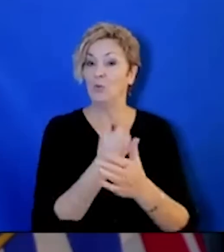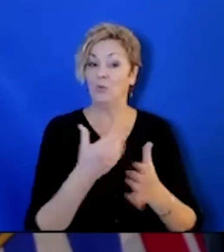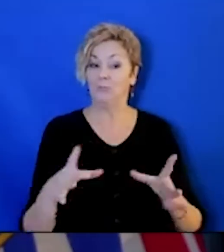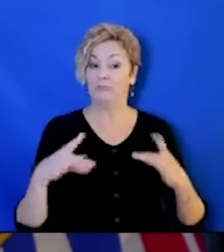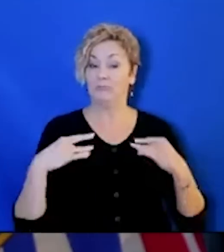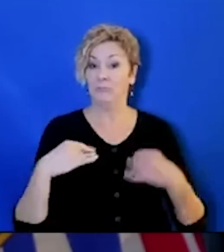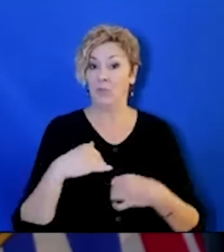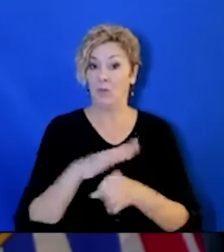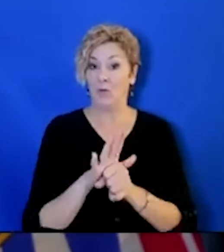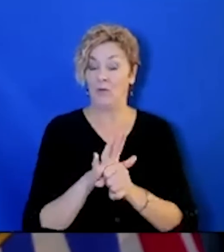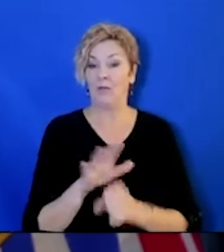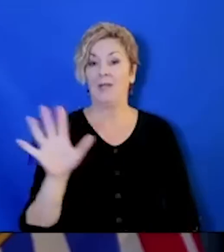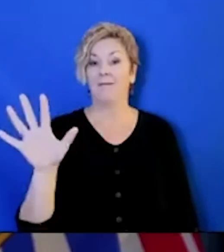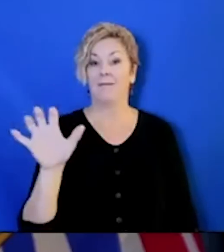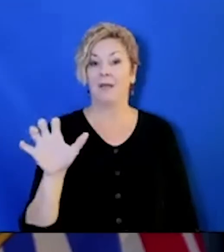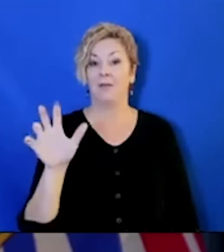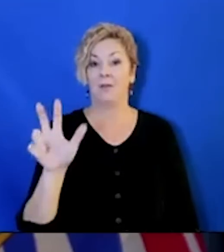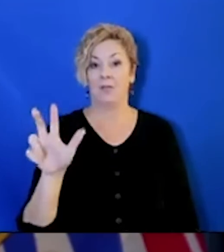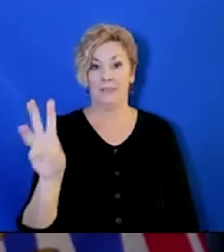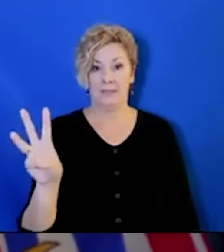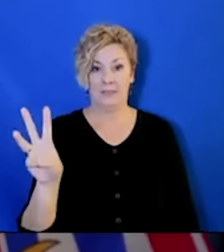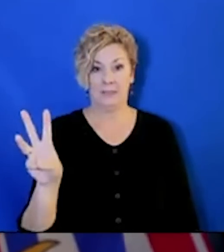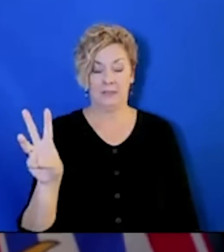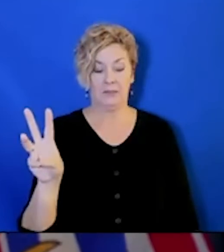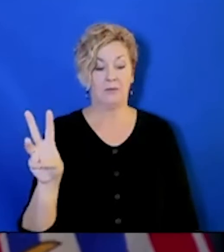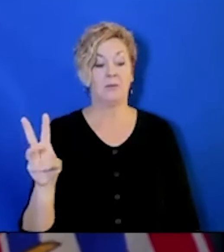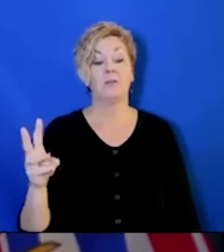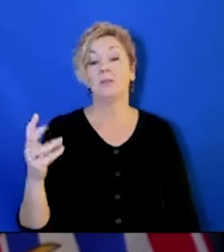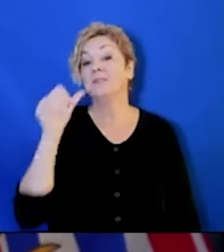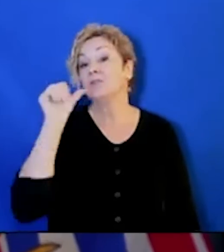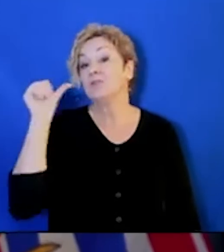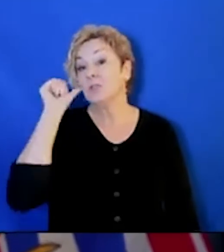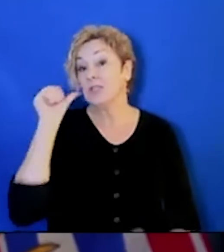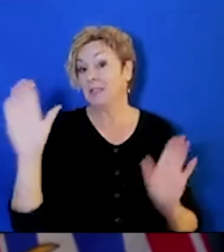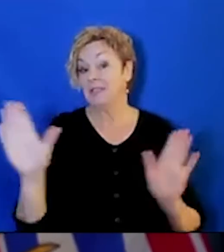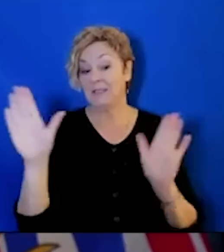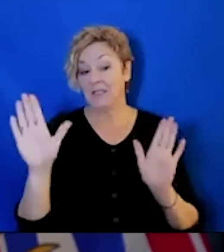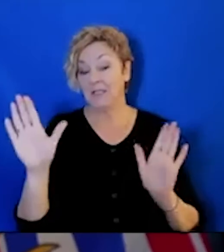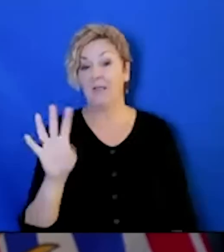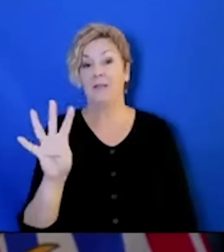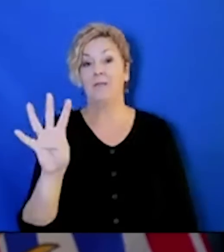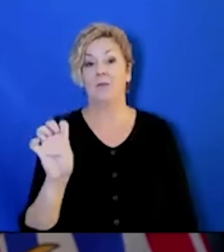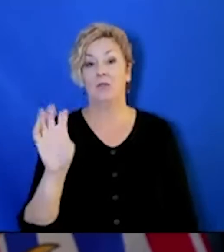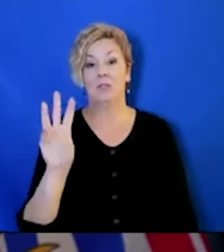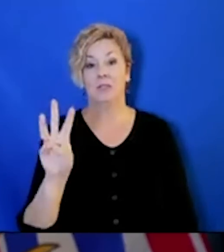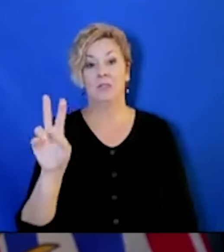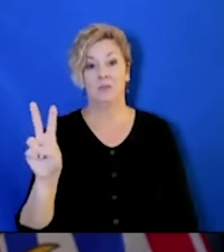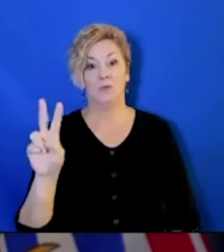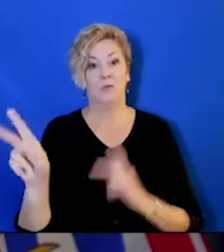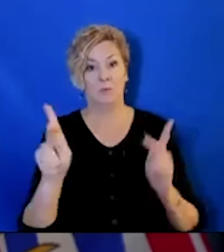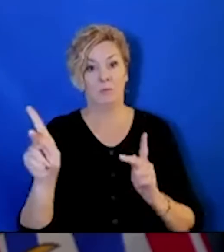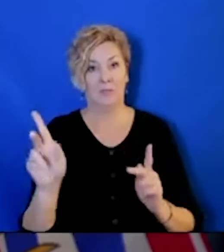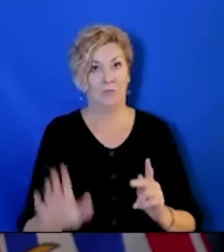had 536 new cases of COVID-19 in BC. And from Sunday to today, an additional